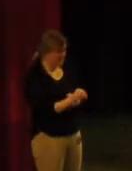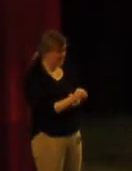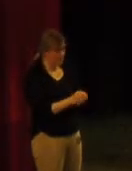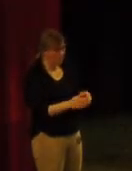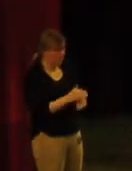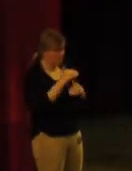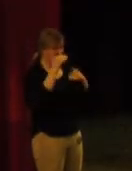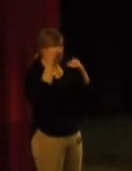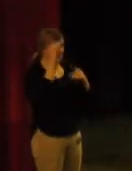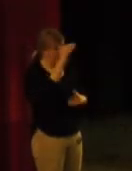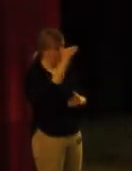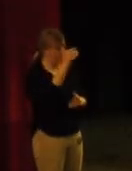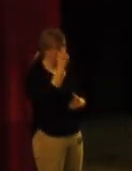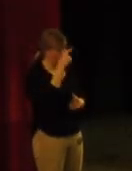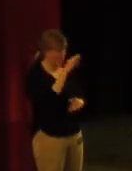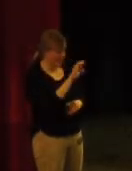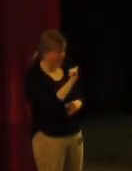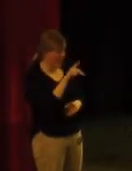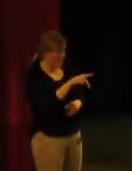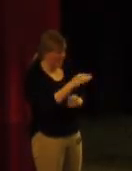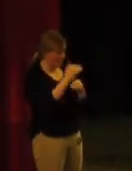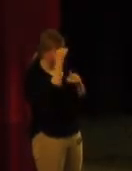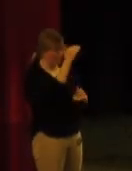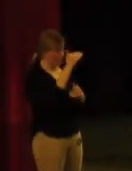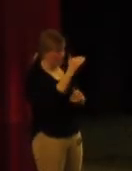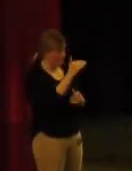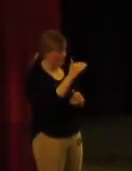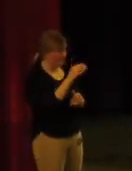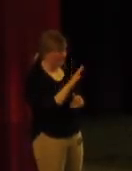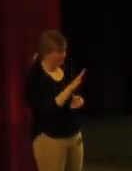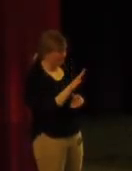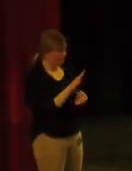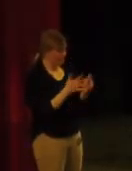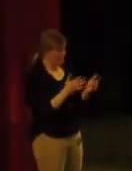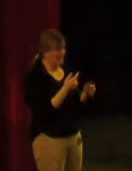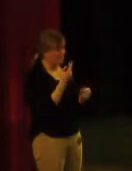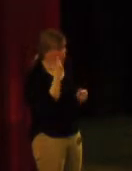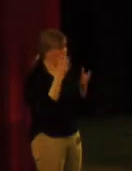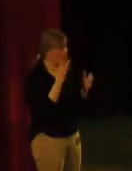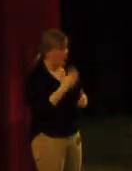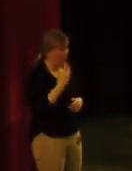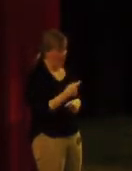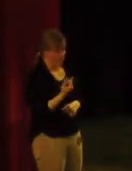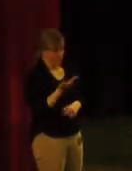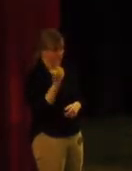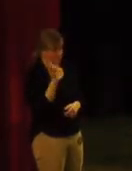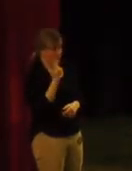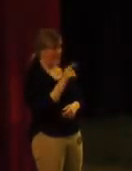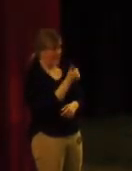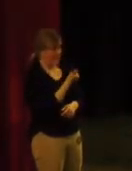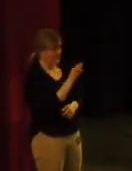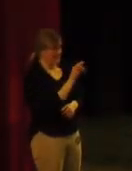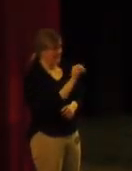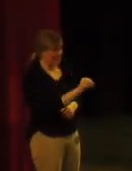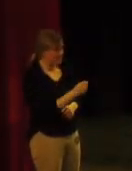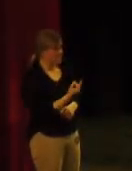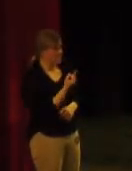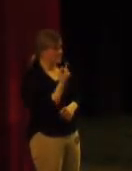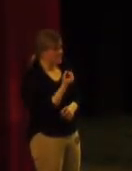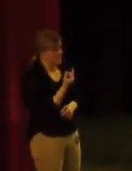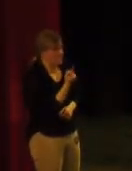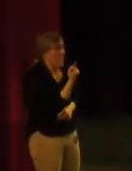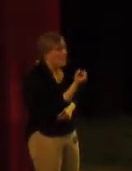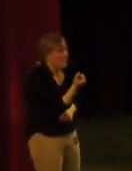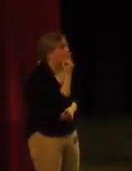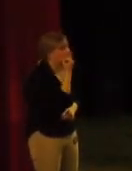cap. It sounded really great, like a fivefold increase, like, wow, somebody saw the light back in 1990. But actually,